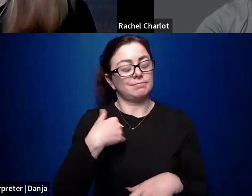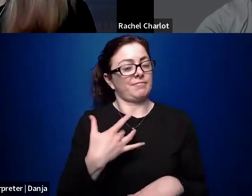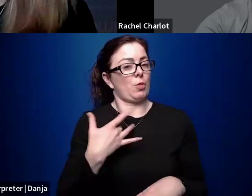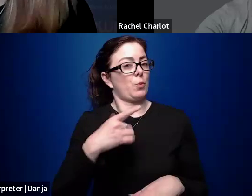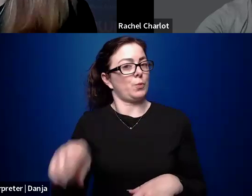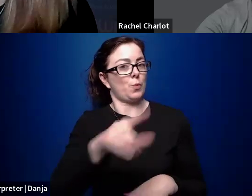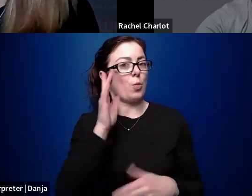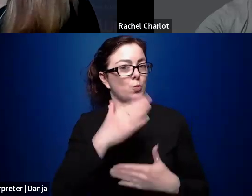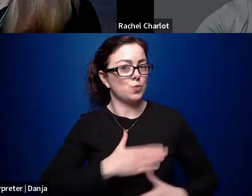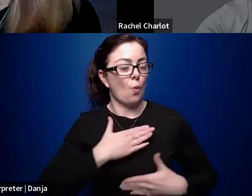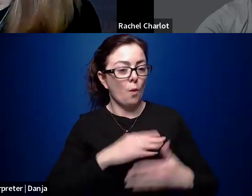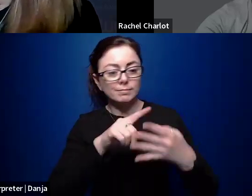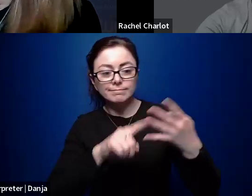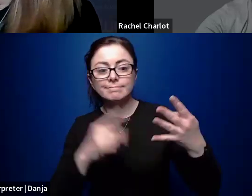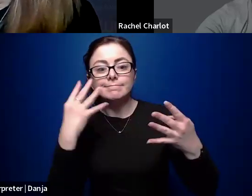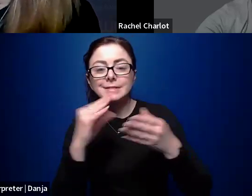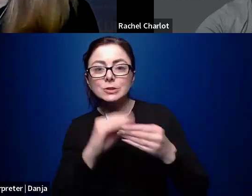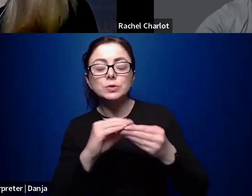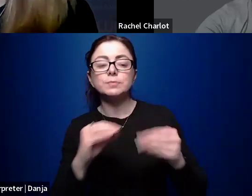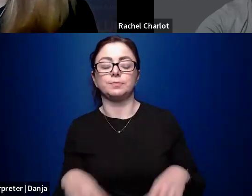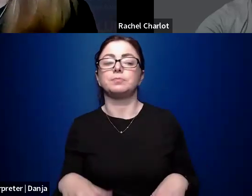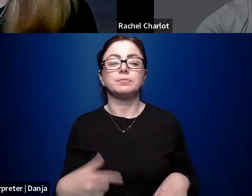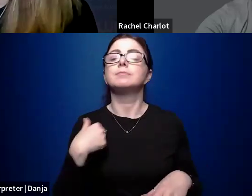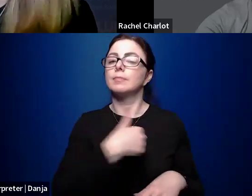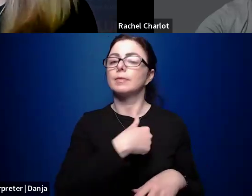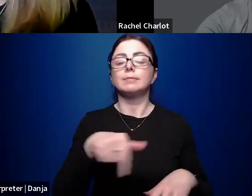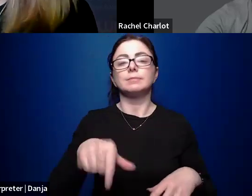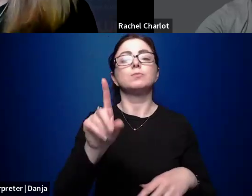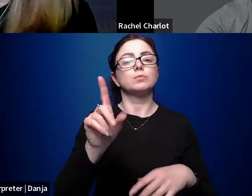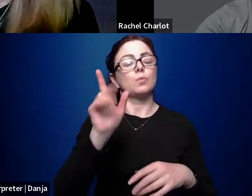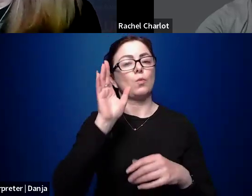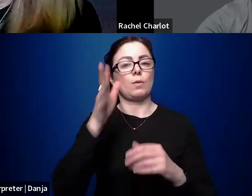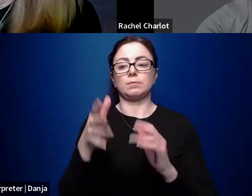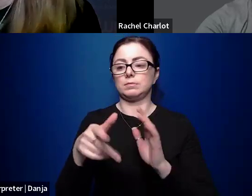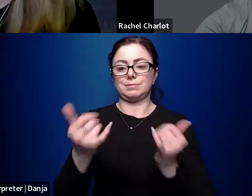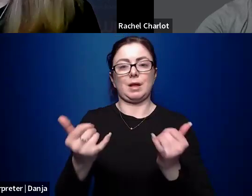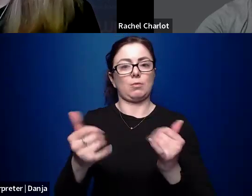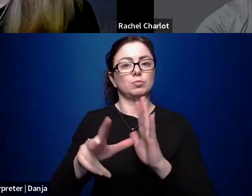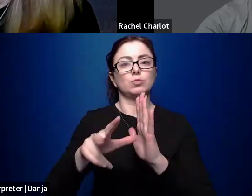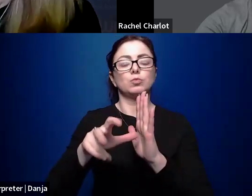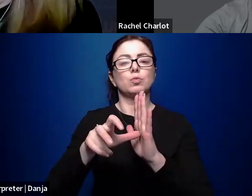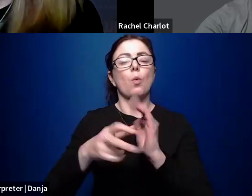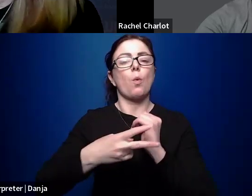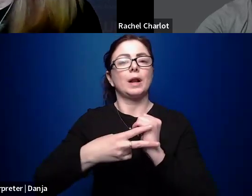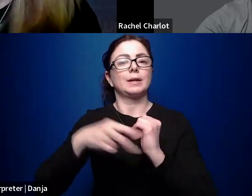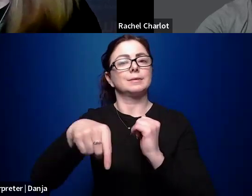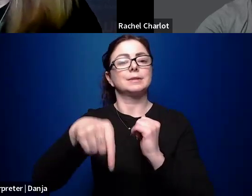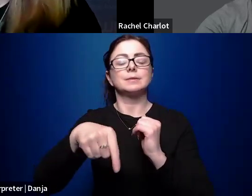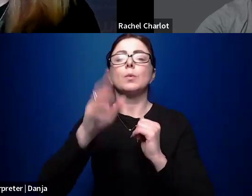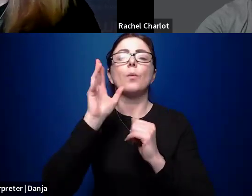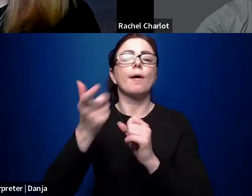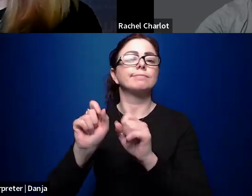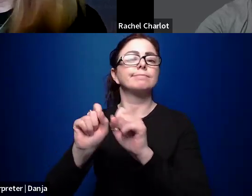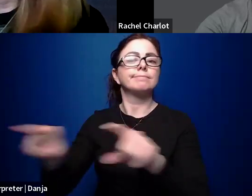are recording this, so we know not everybody could be here, so we are going to send this out to our network. It'll be on our website, so feel